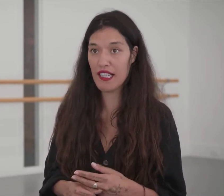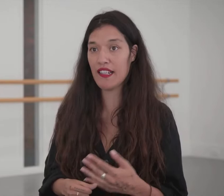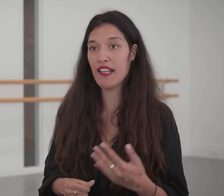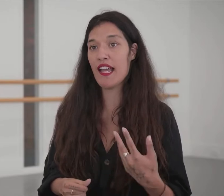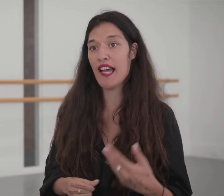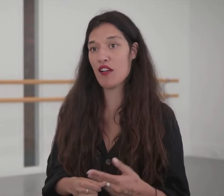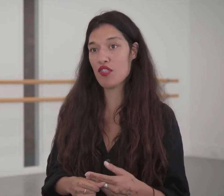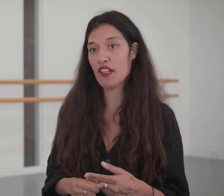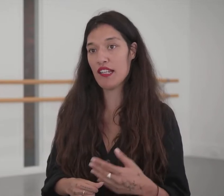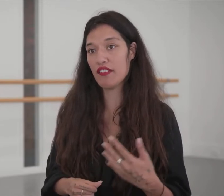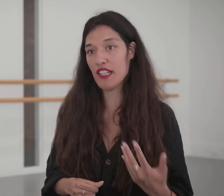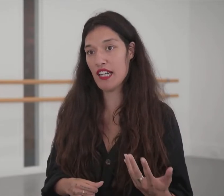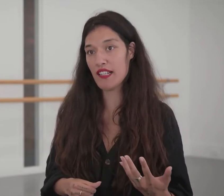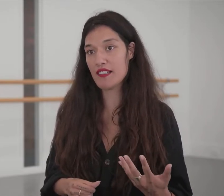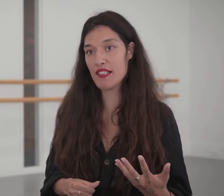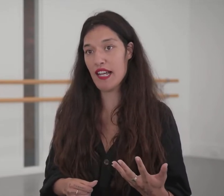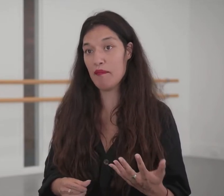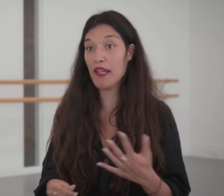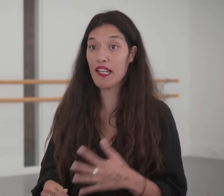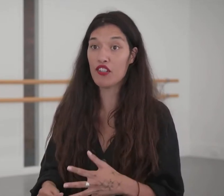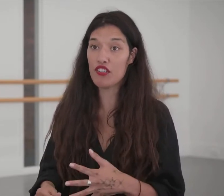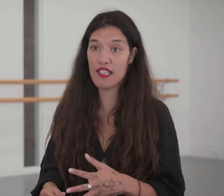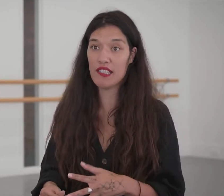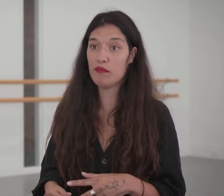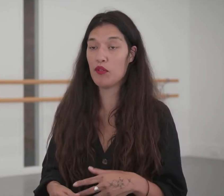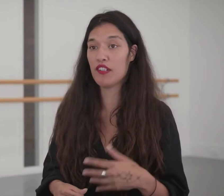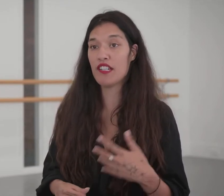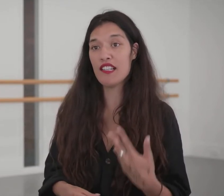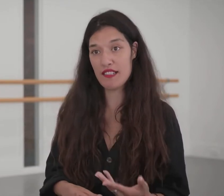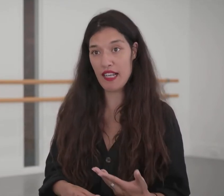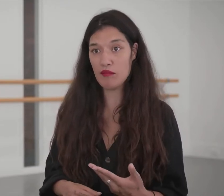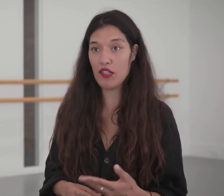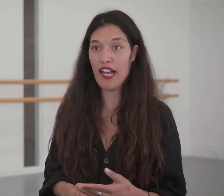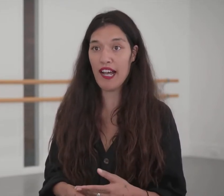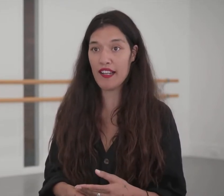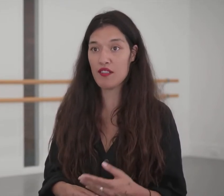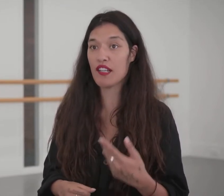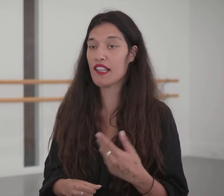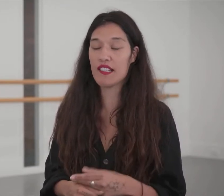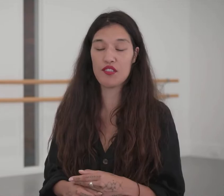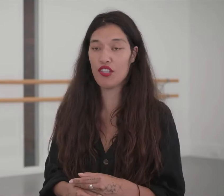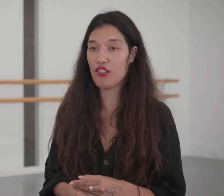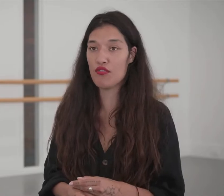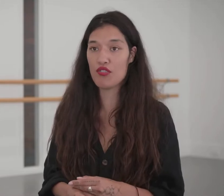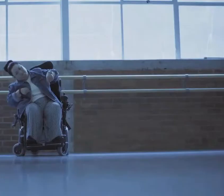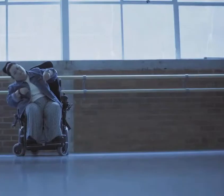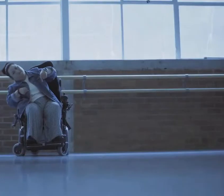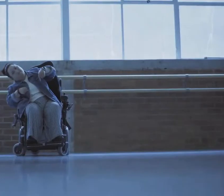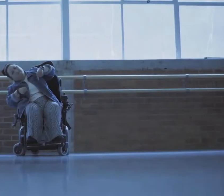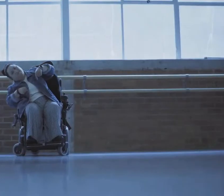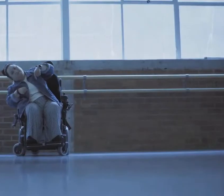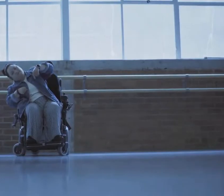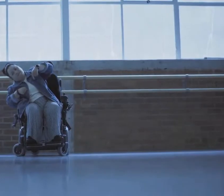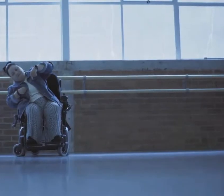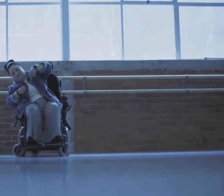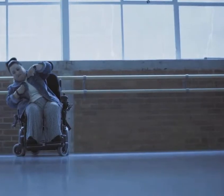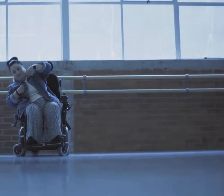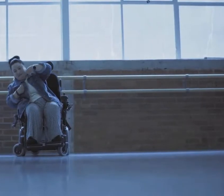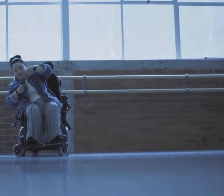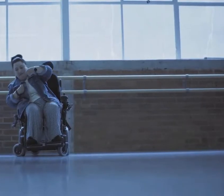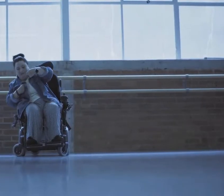around her identity and how she kind of connects being a New Zealand born Samoan artist so I think it's huge